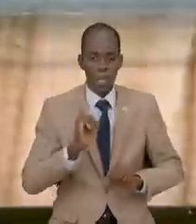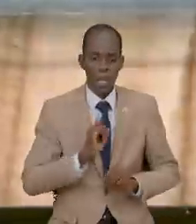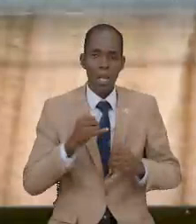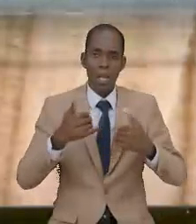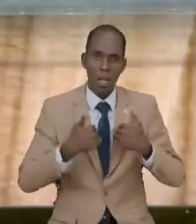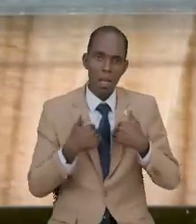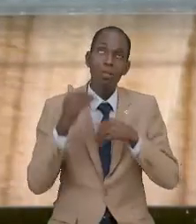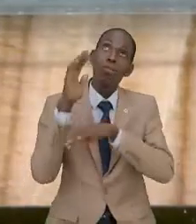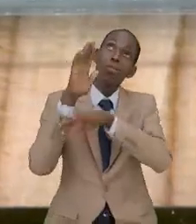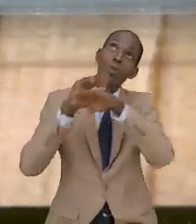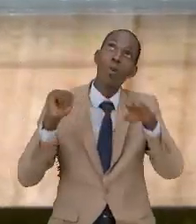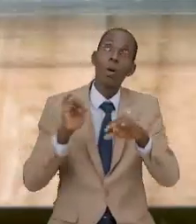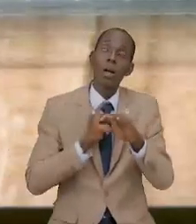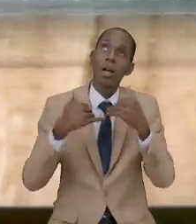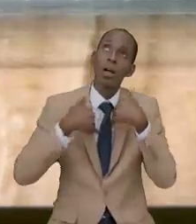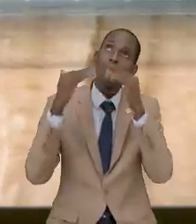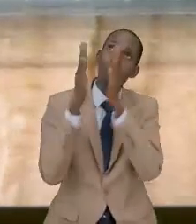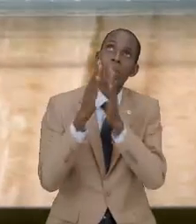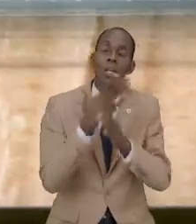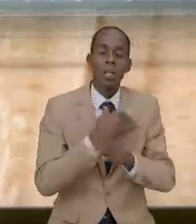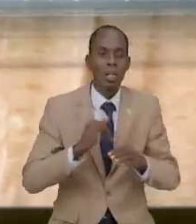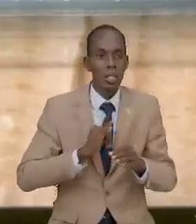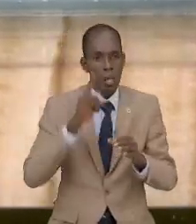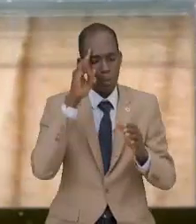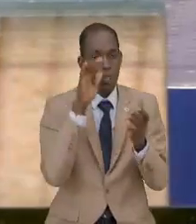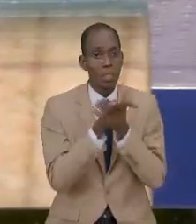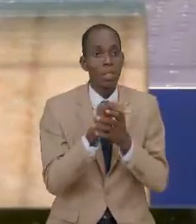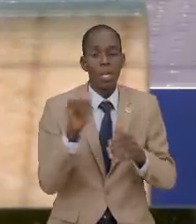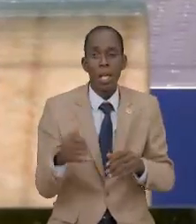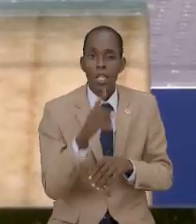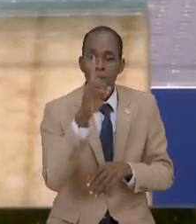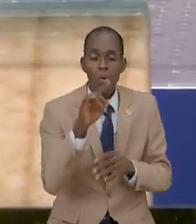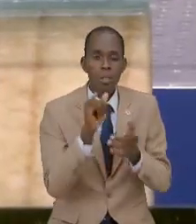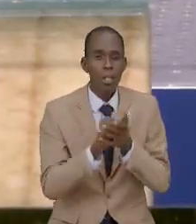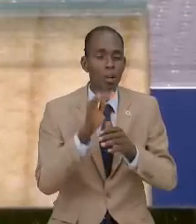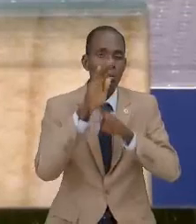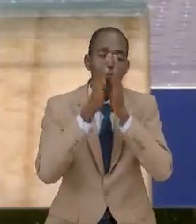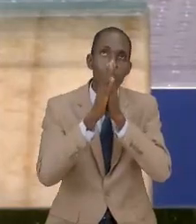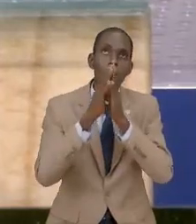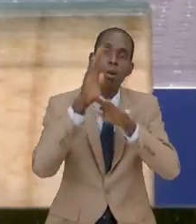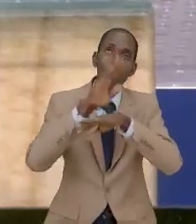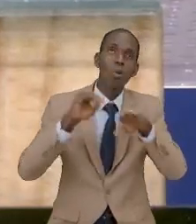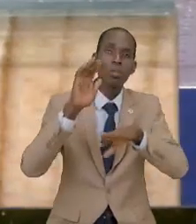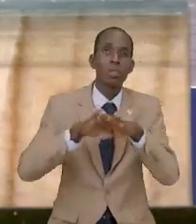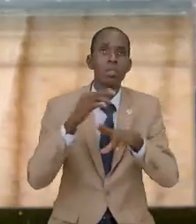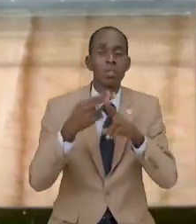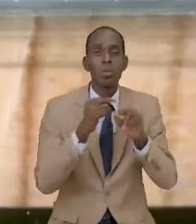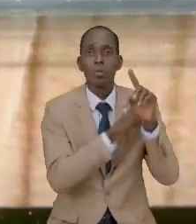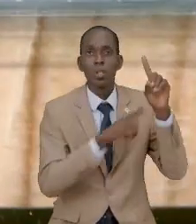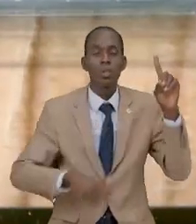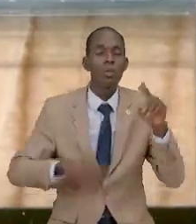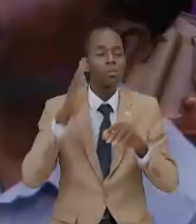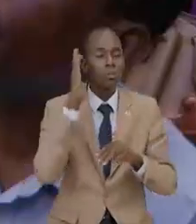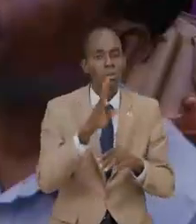word says, and I believe it, whosoever shall call upon the name of the Lord shall